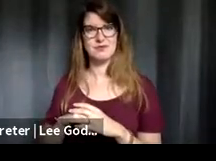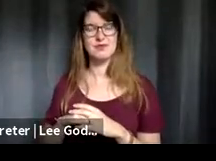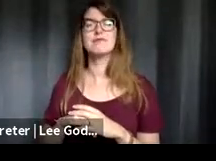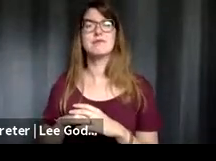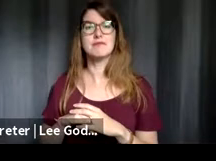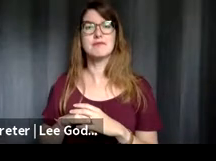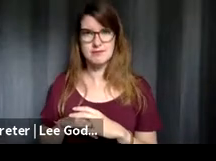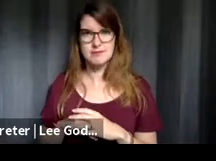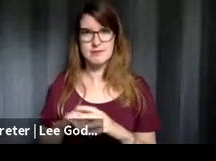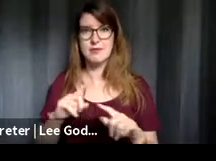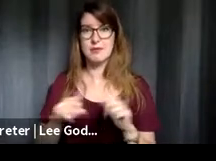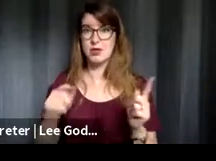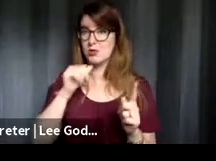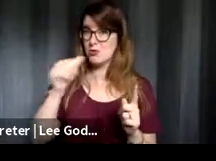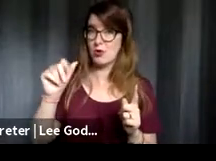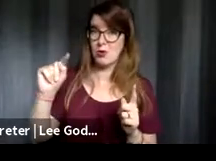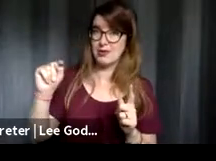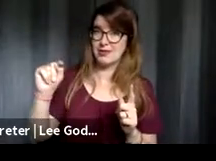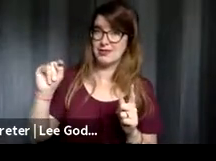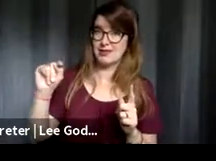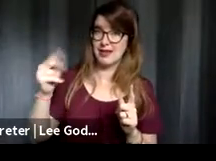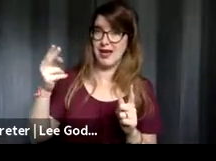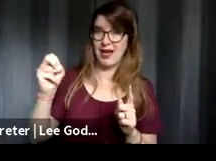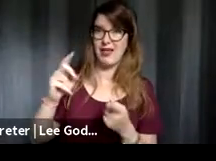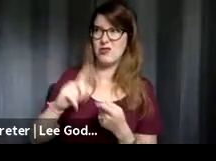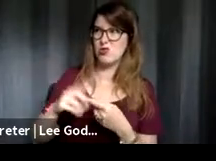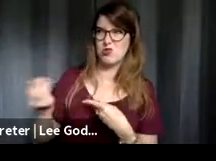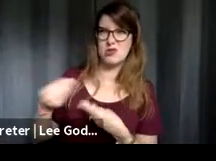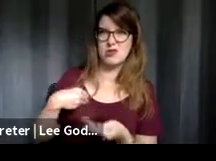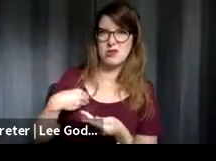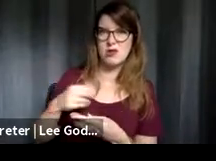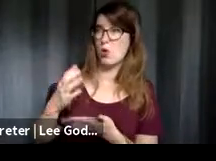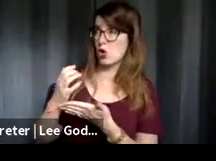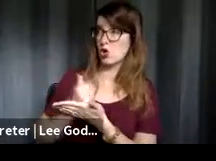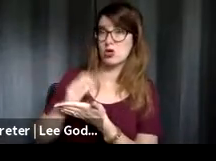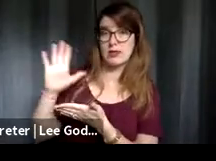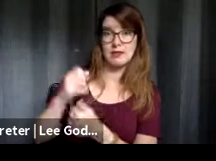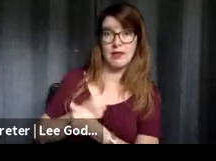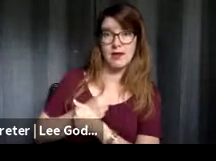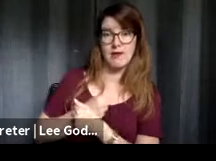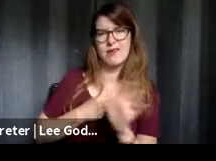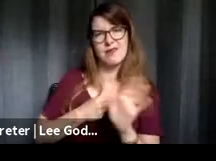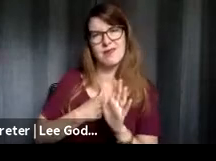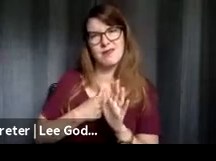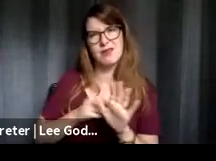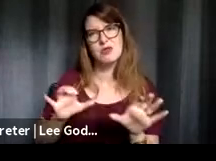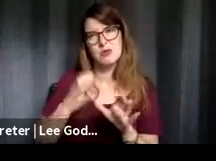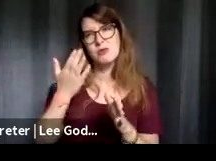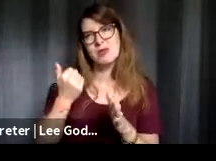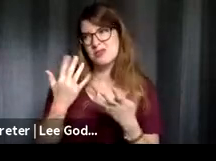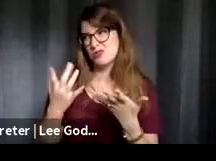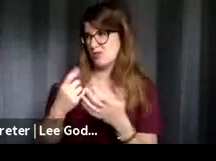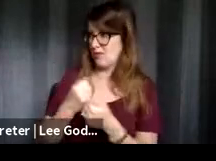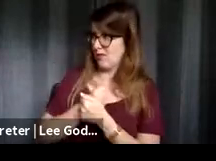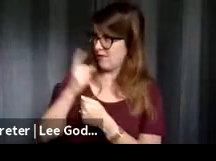But you don't tithe to get, you don't tithe to earn God's love. You do it to love God and to trust him, to be faithful to